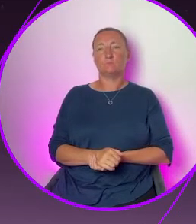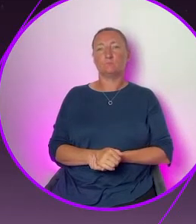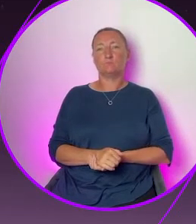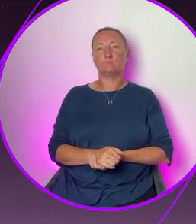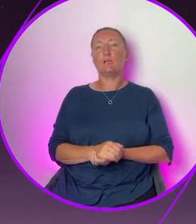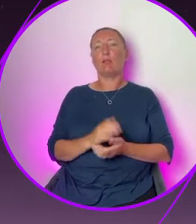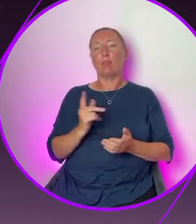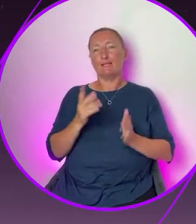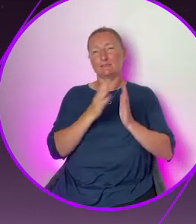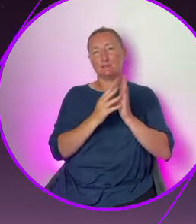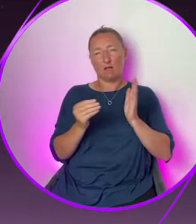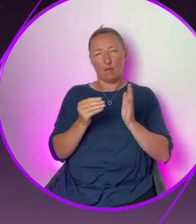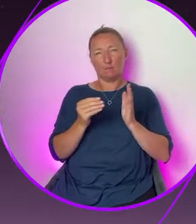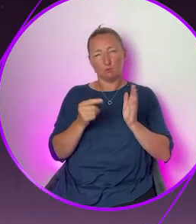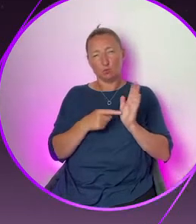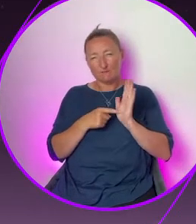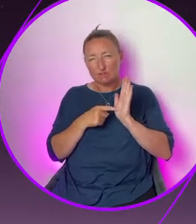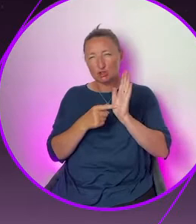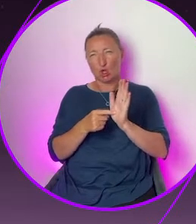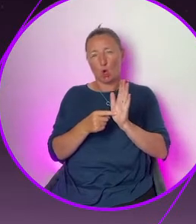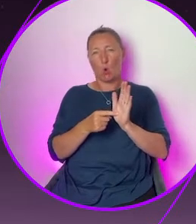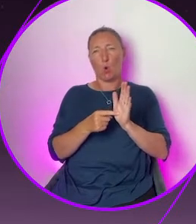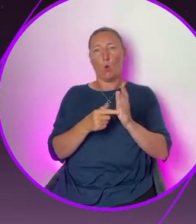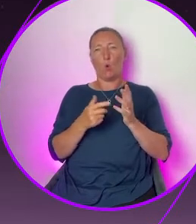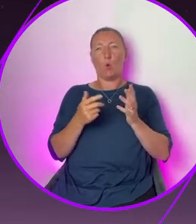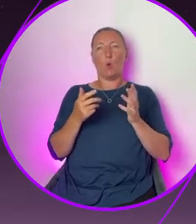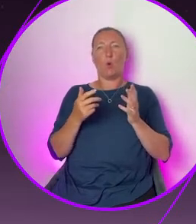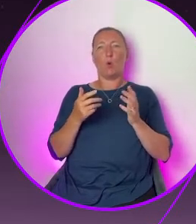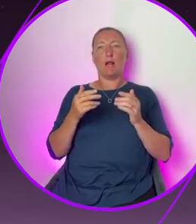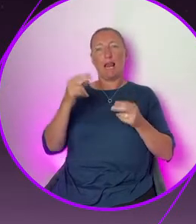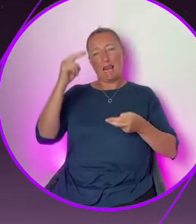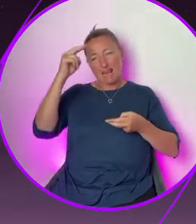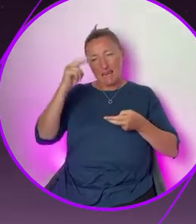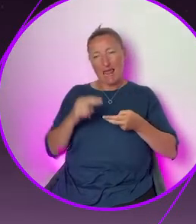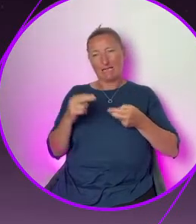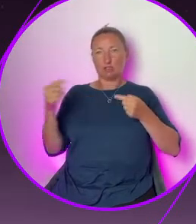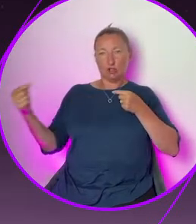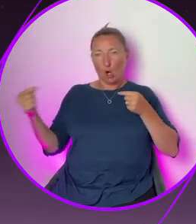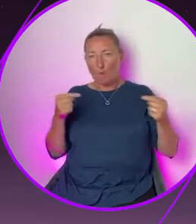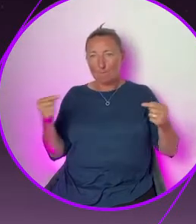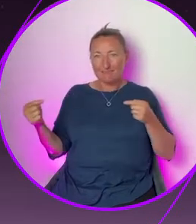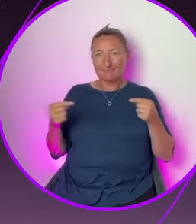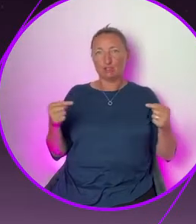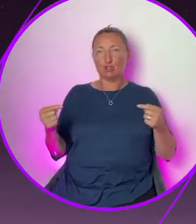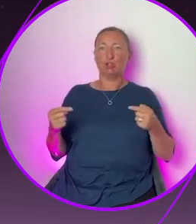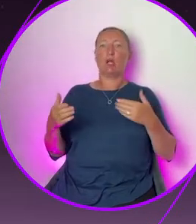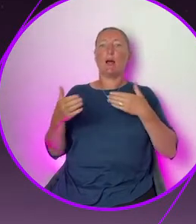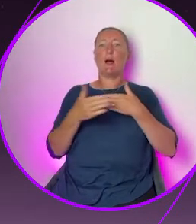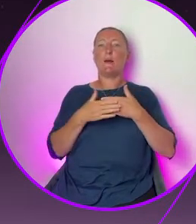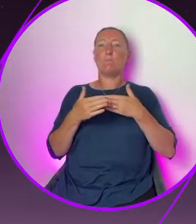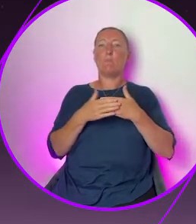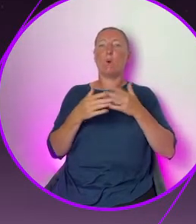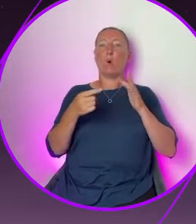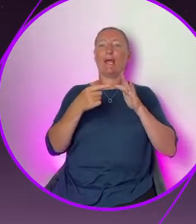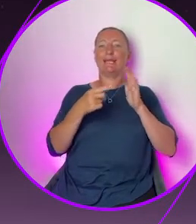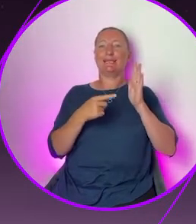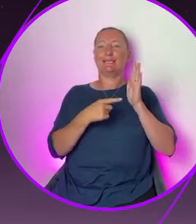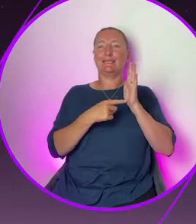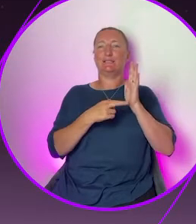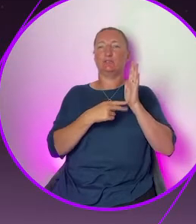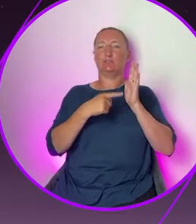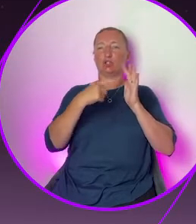the direction of a less competition-driven and more what we call kind of interoperable way